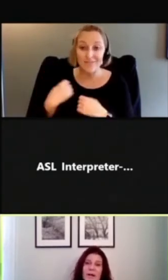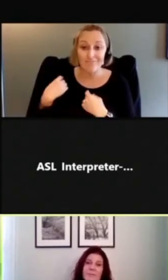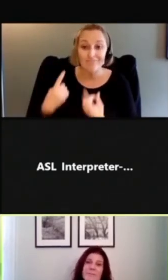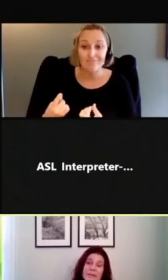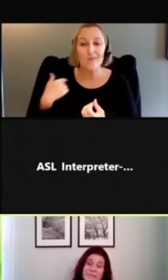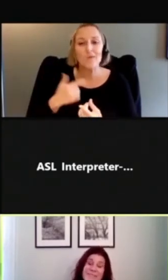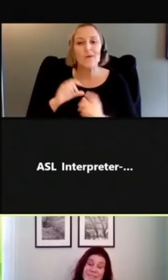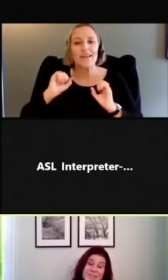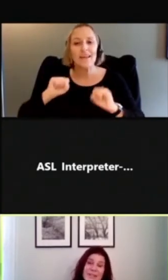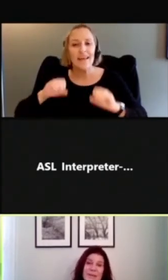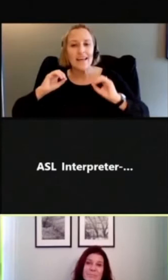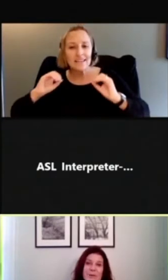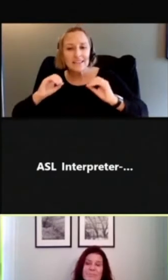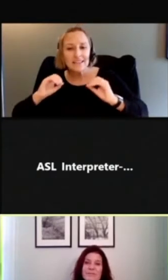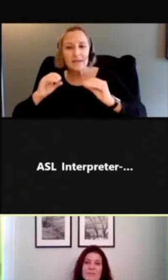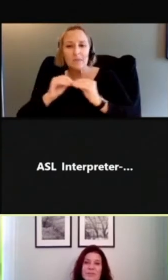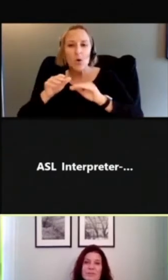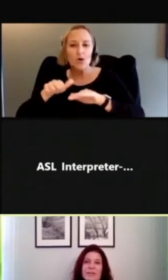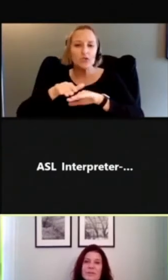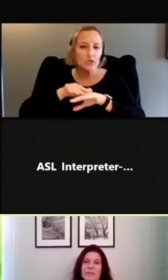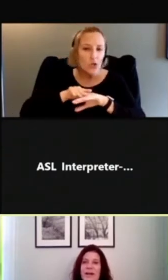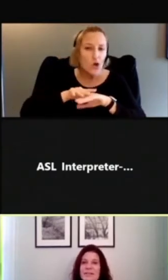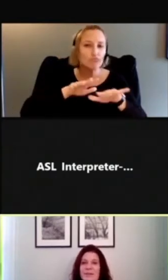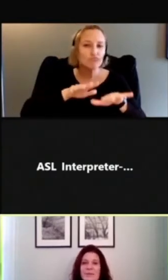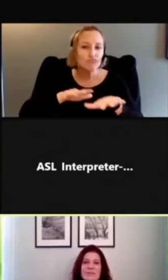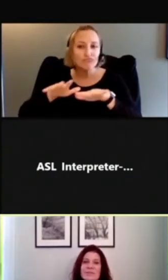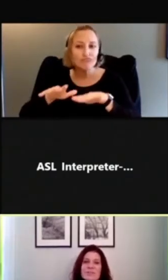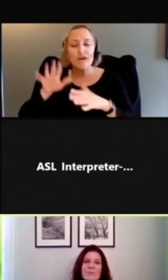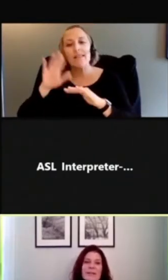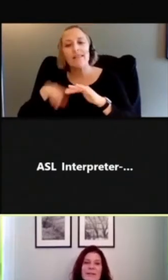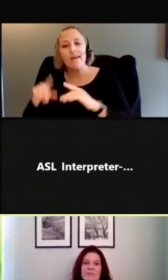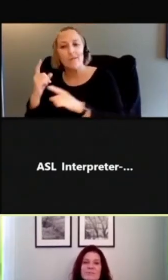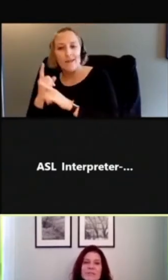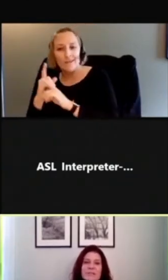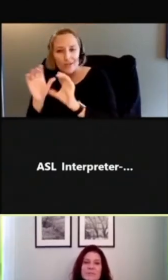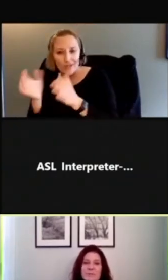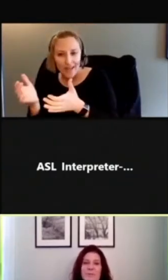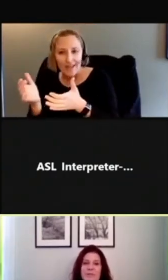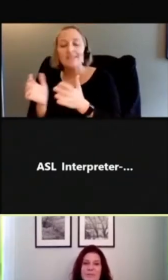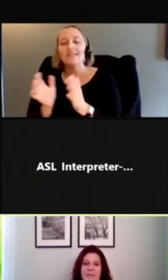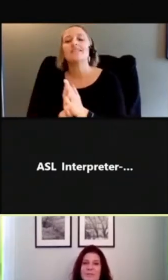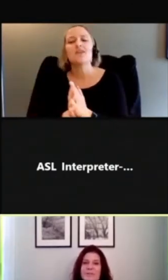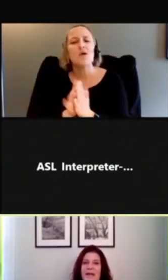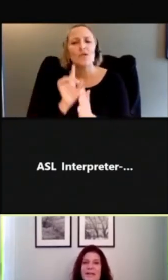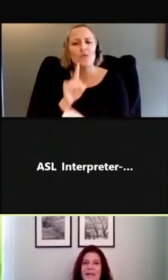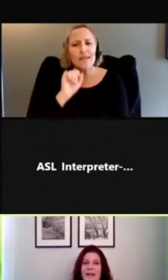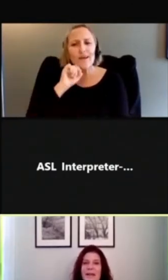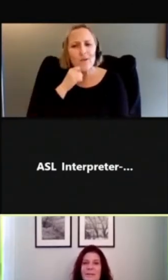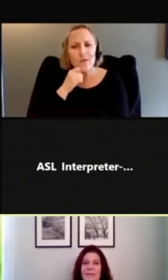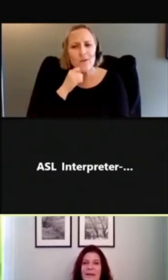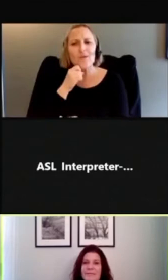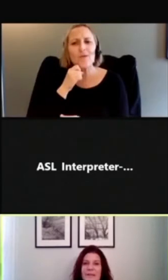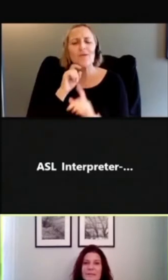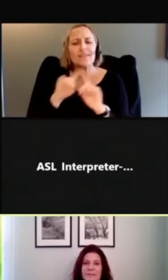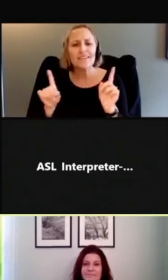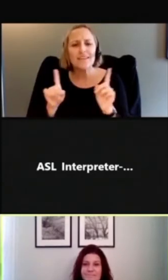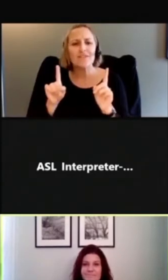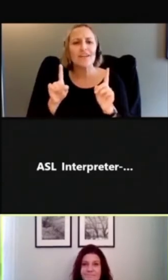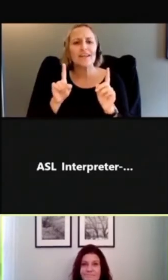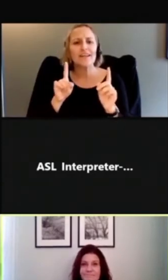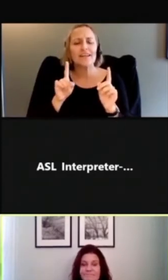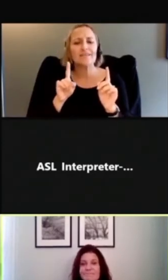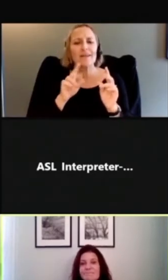slow manner of teaching than perhaps if you took a regular class. So there's just so many really cool partnerships that they have